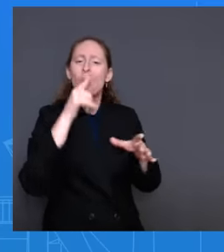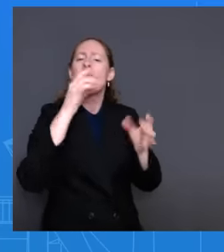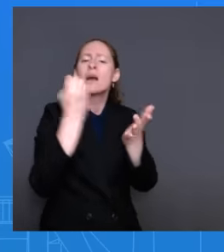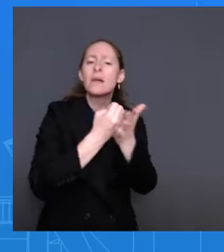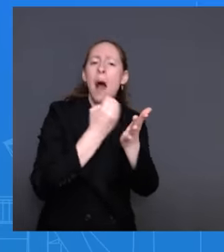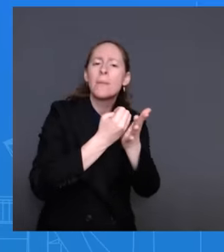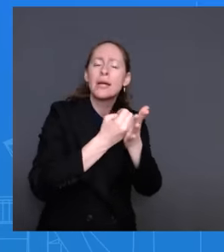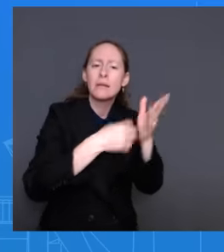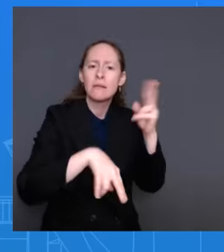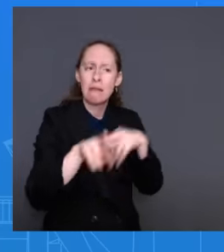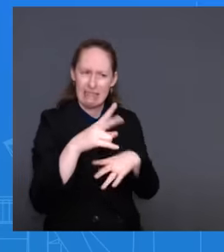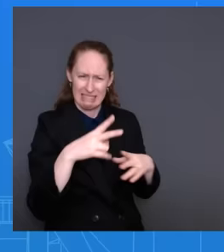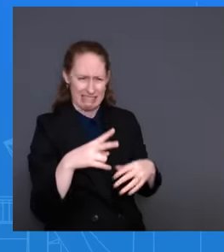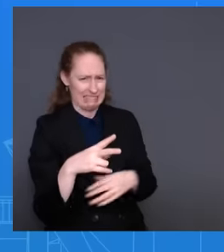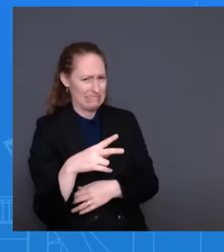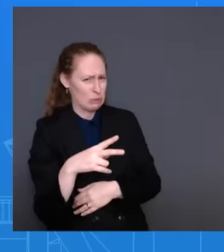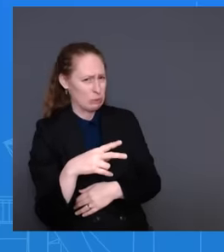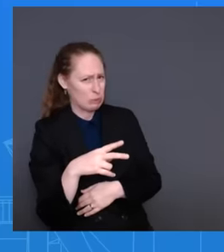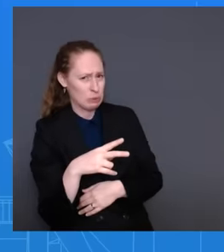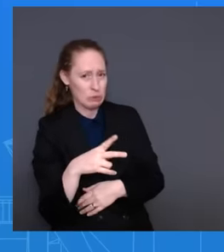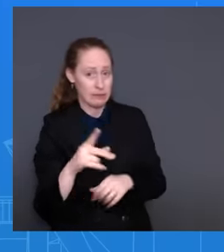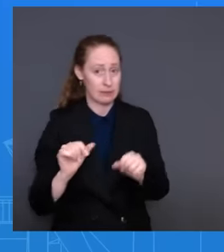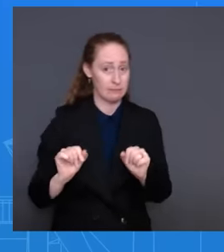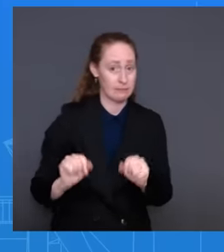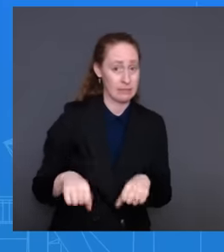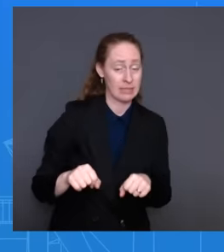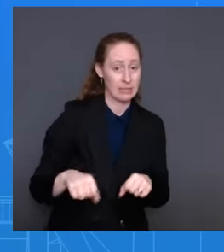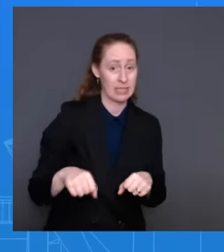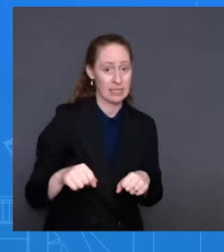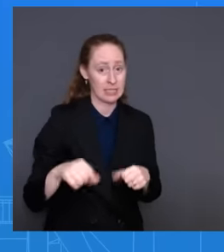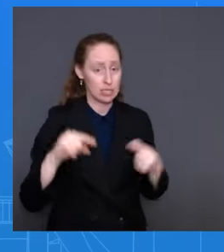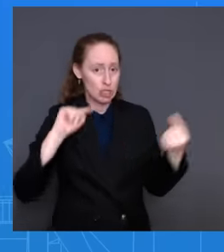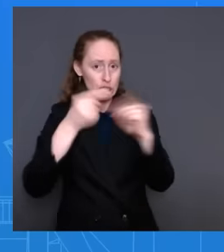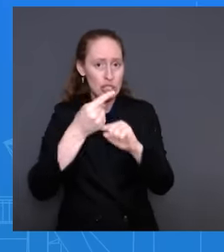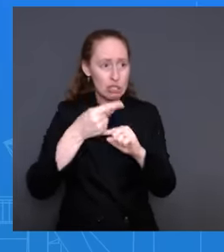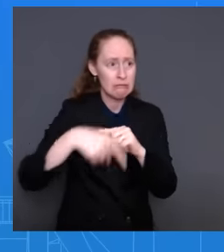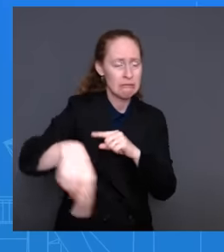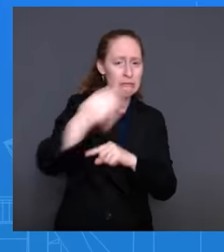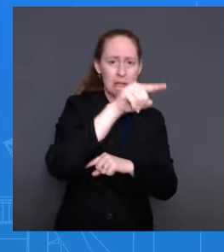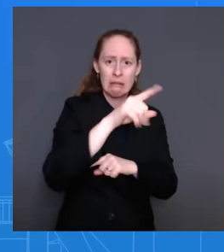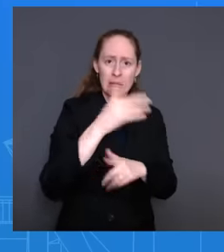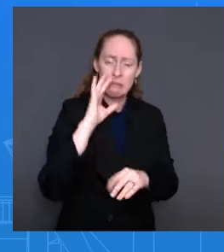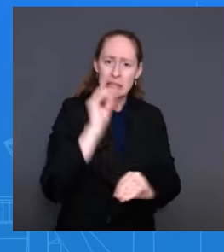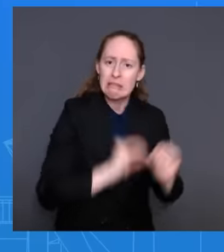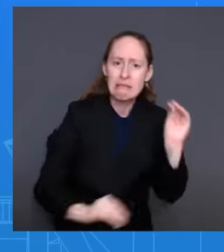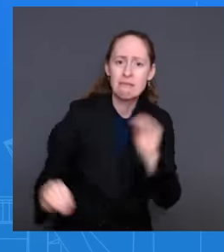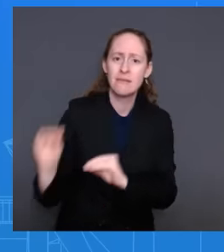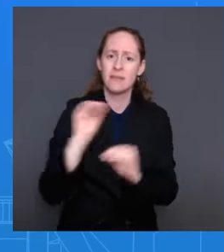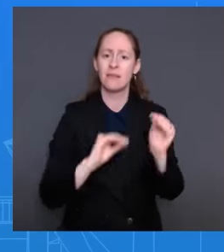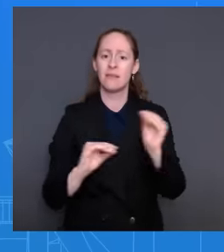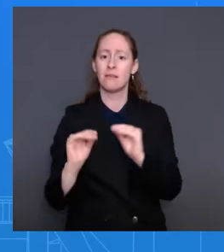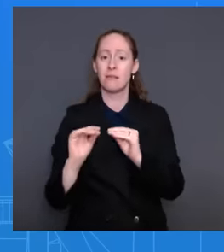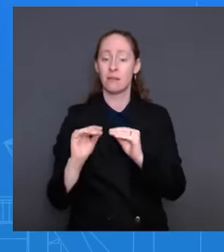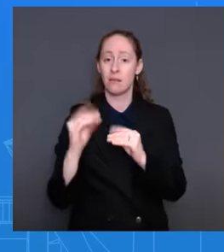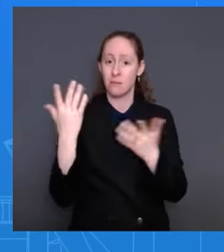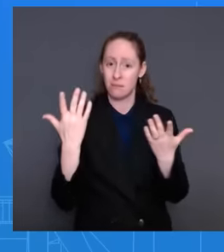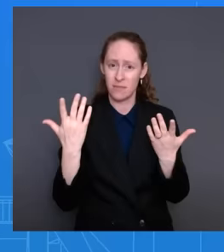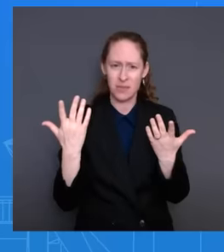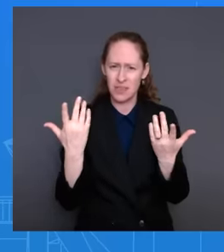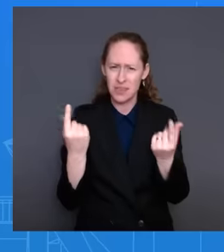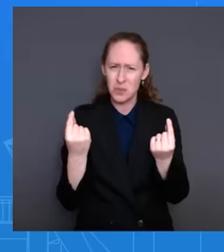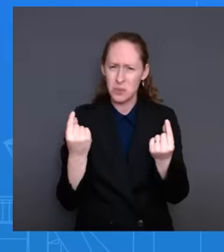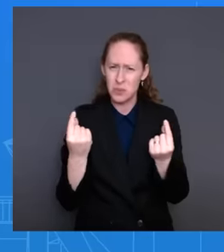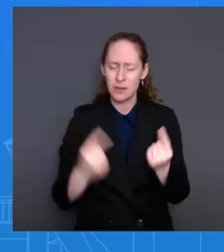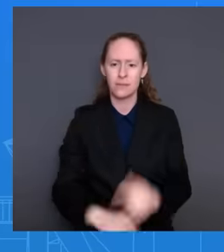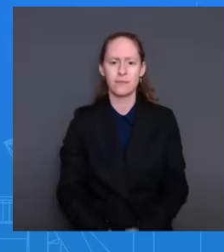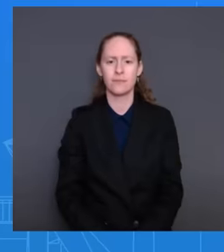curious how you see this affecting consumer spending, because presumably some of these folks, rather than servicing their loans, might